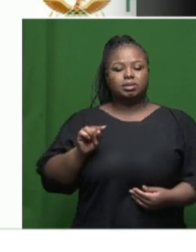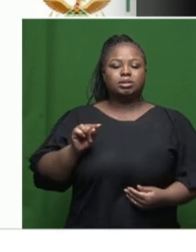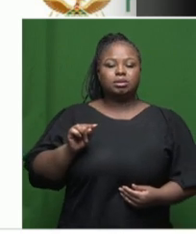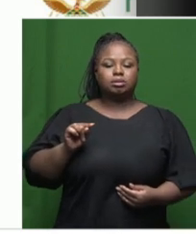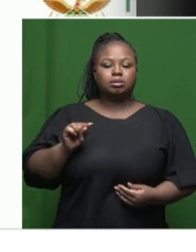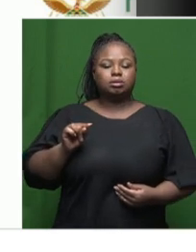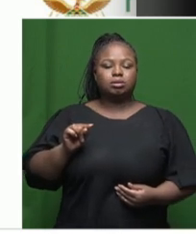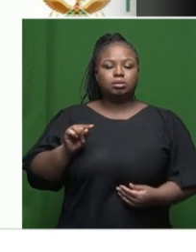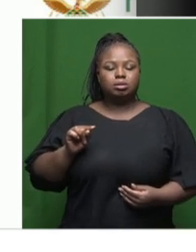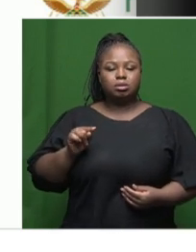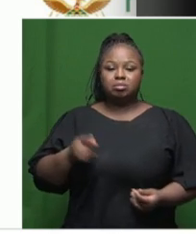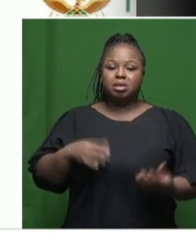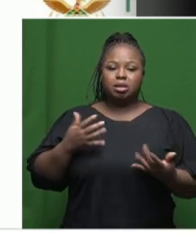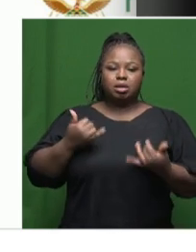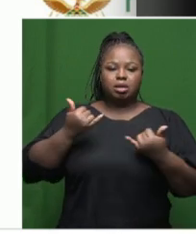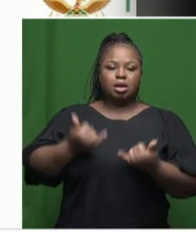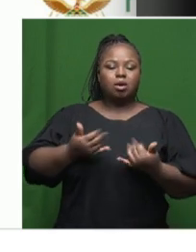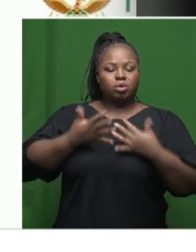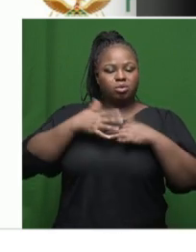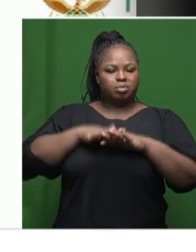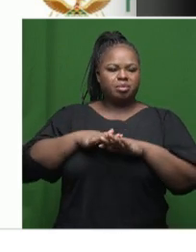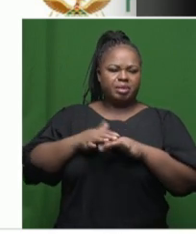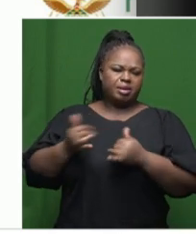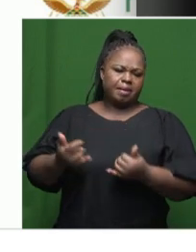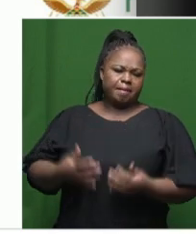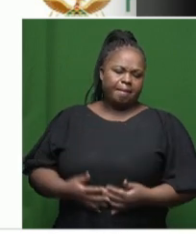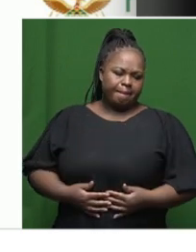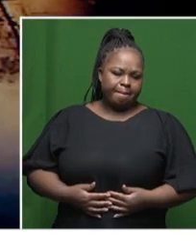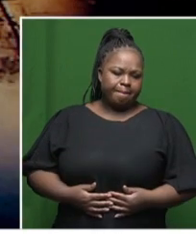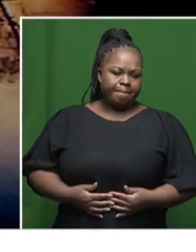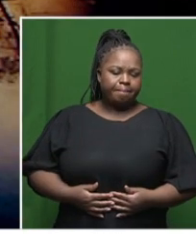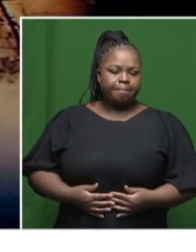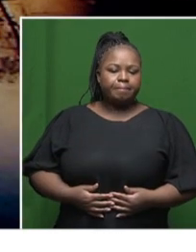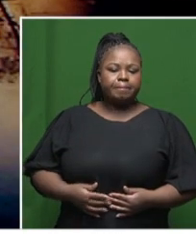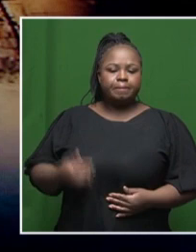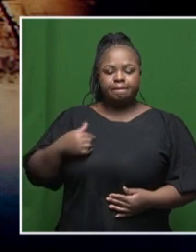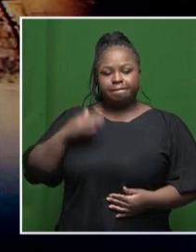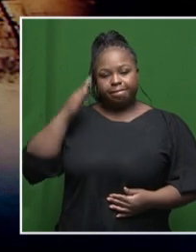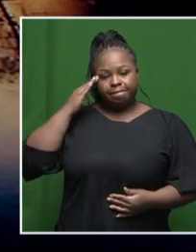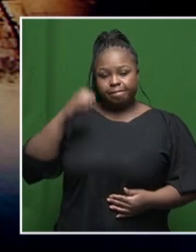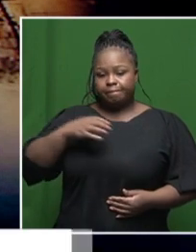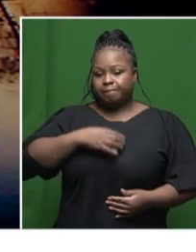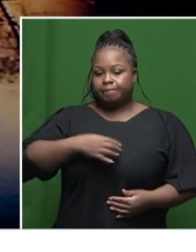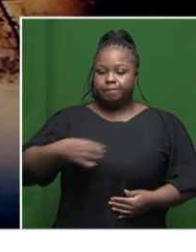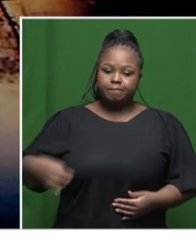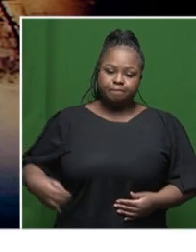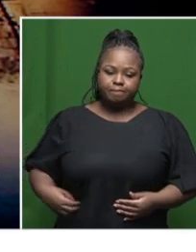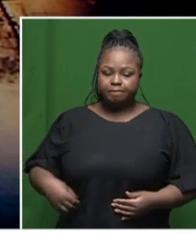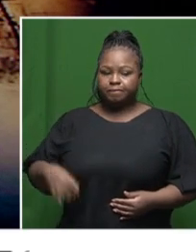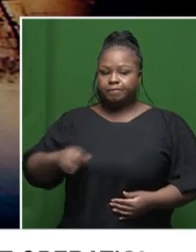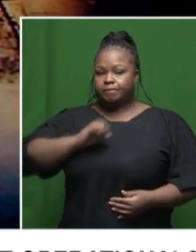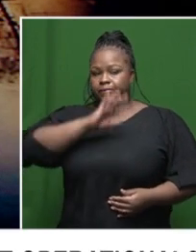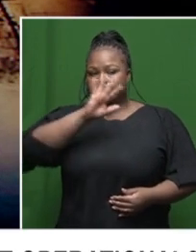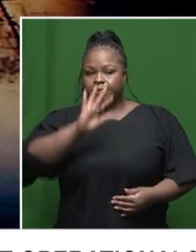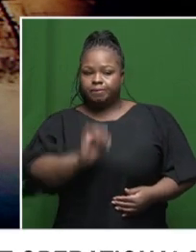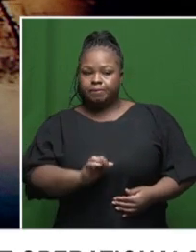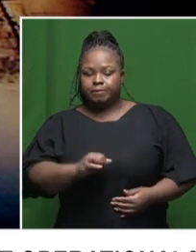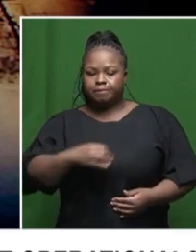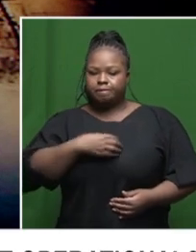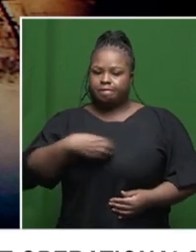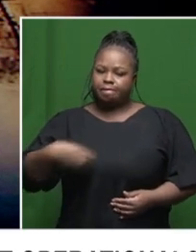is not immediately implemented. I know that the President spoke to many of his African counterparts. I